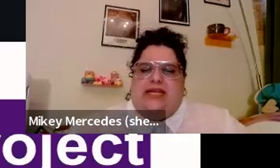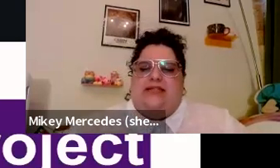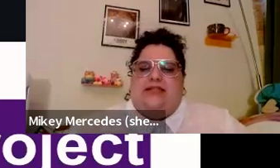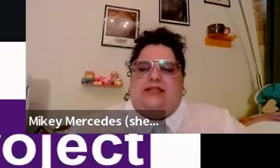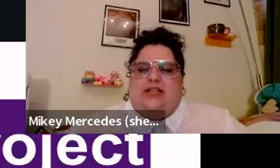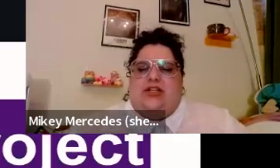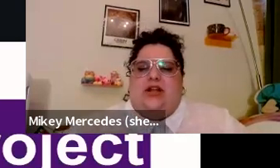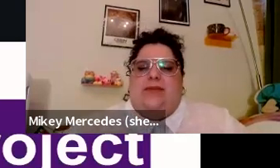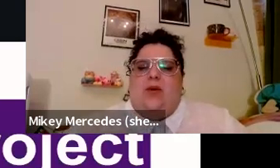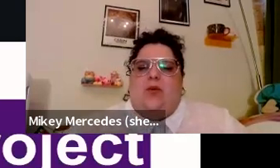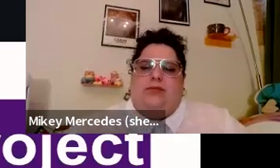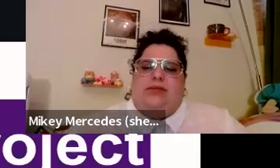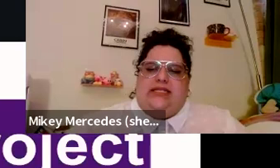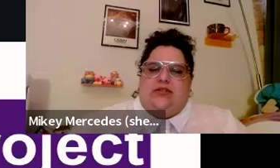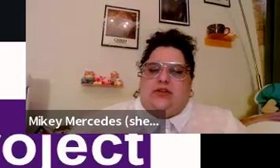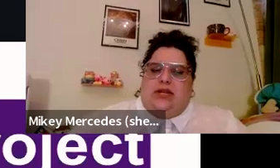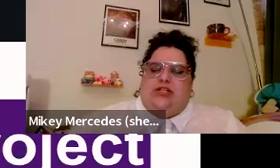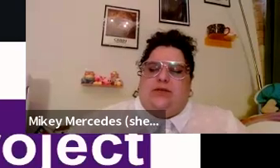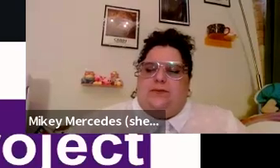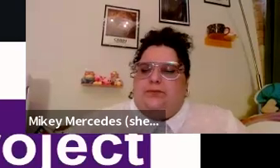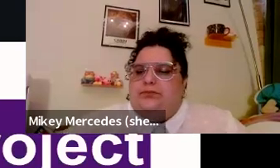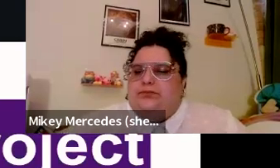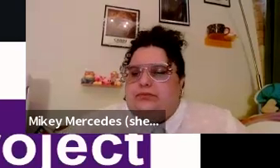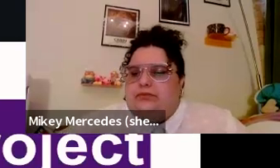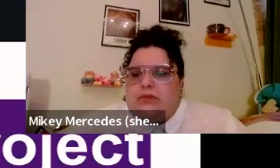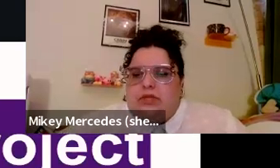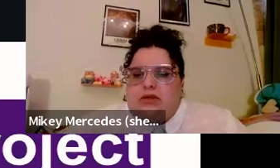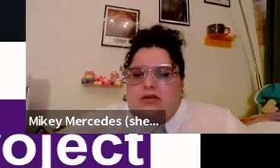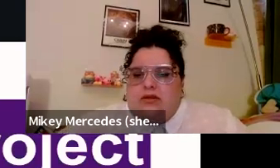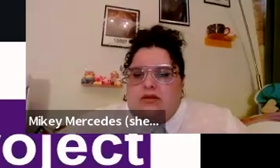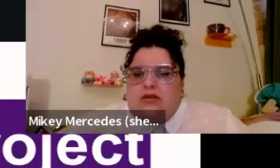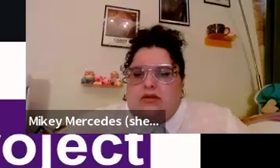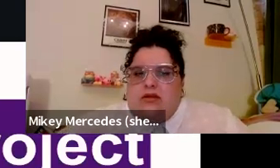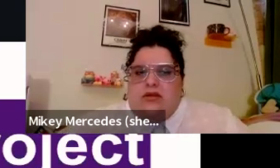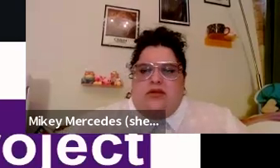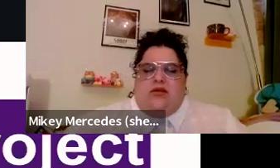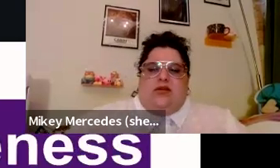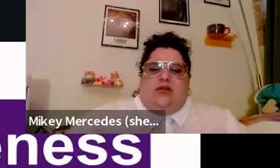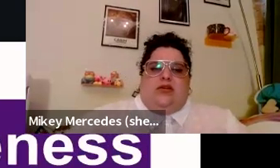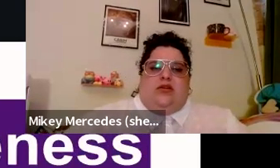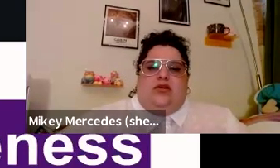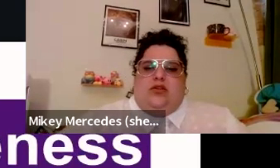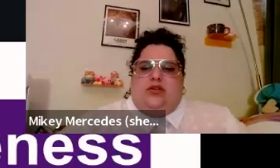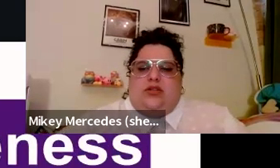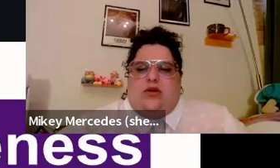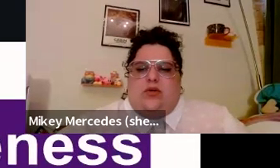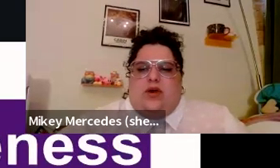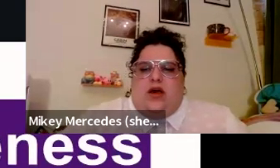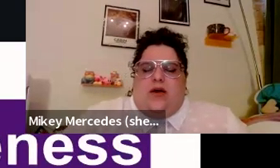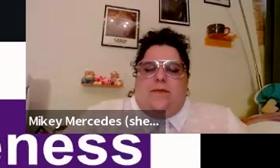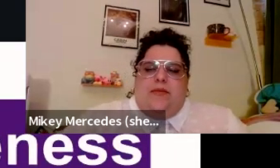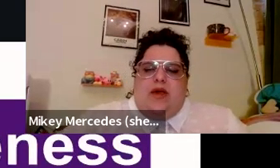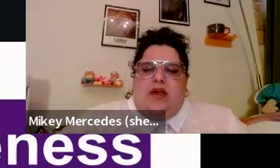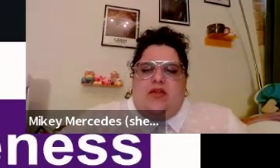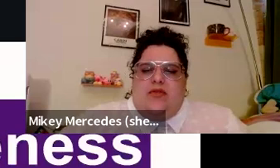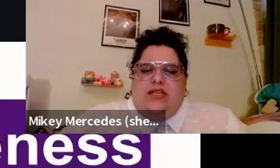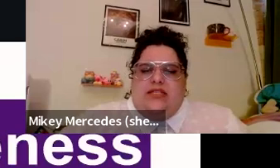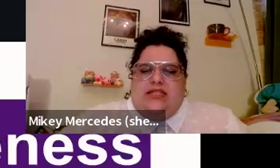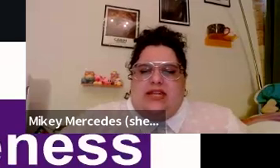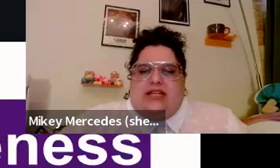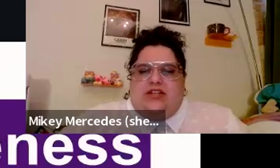So, to get into my project, I've spent the past month reading books and essays and